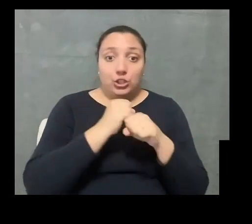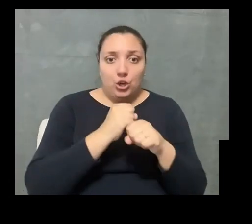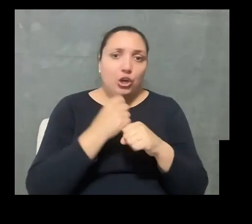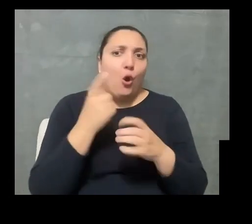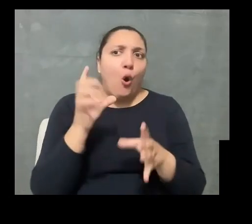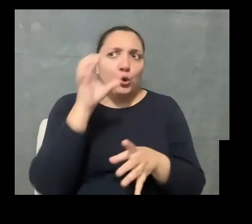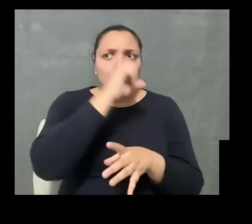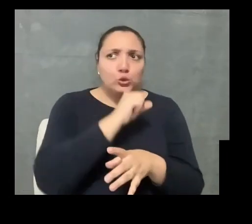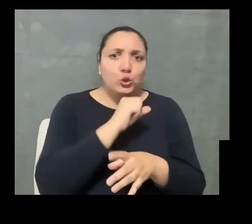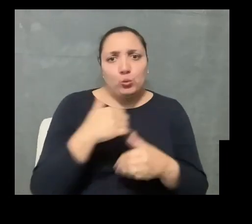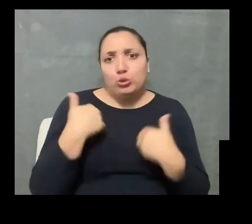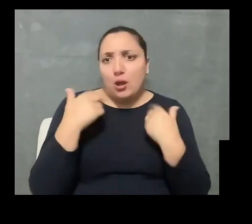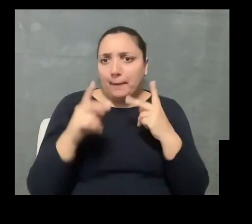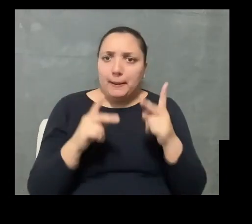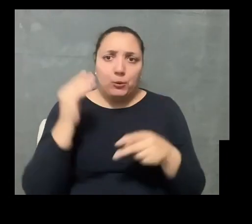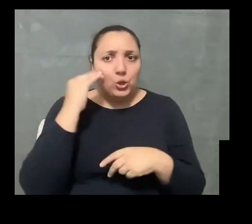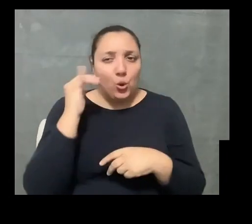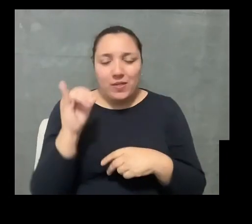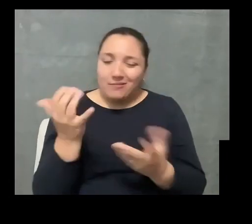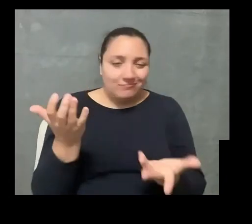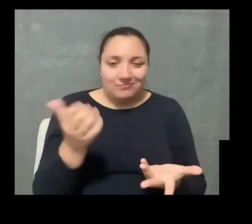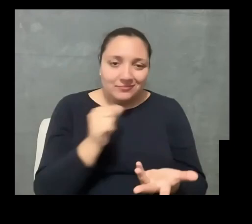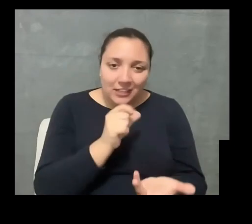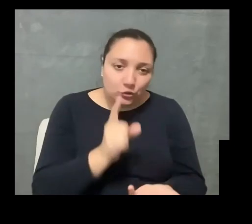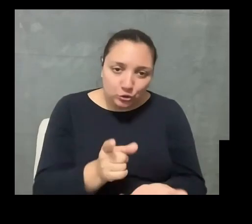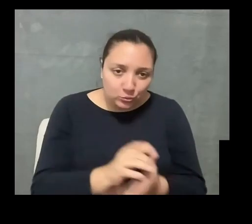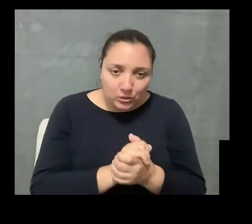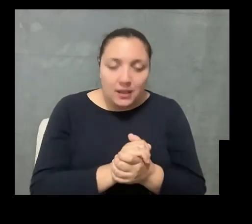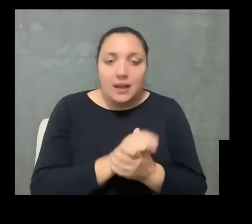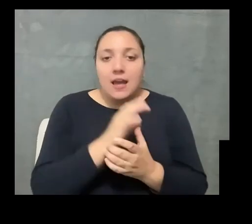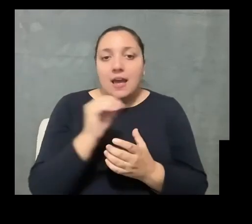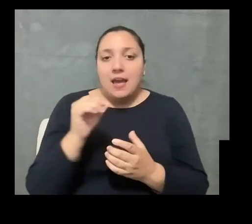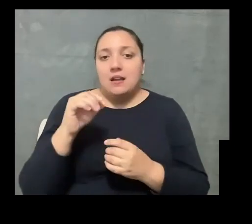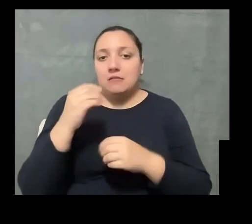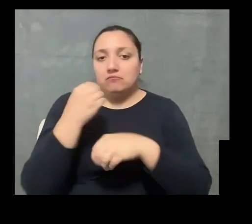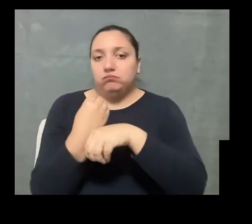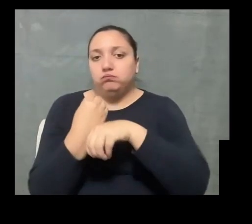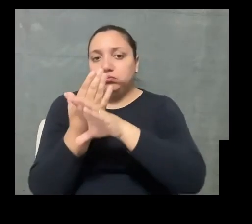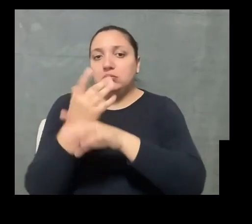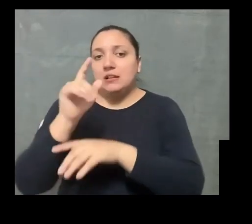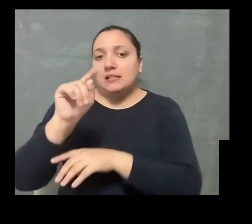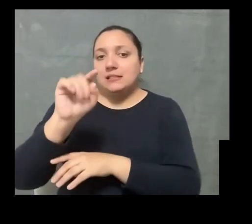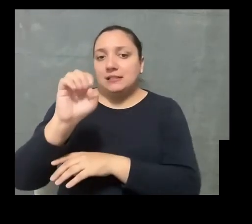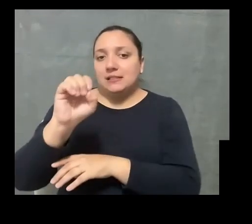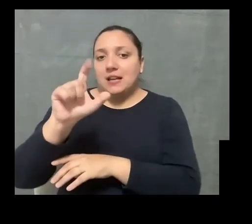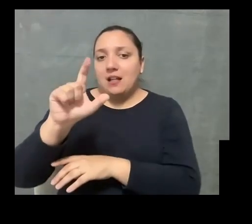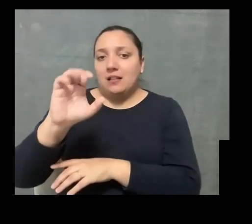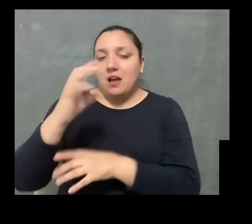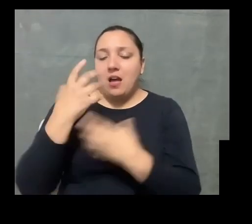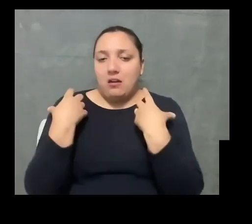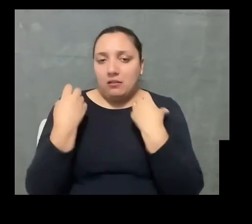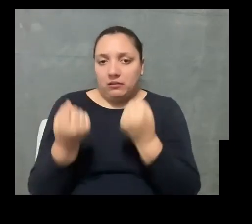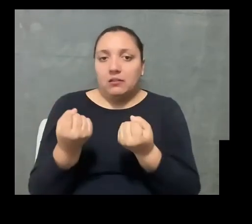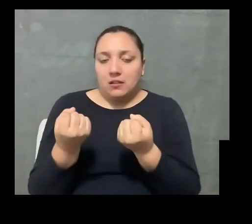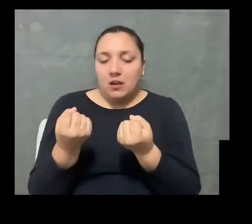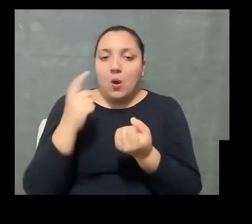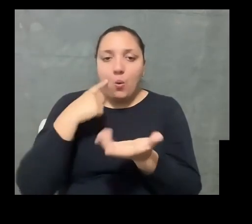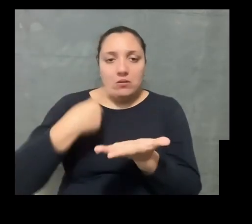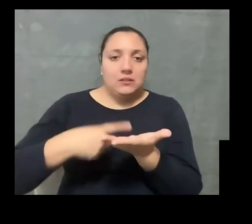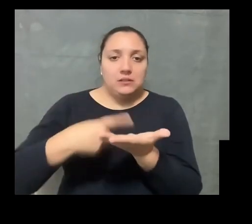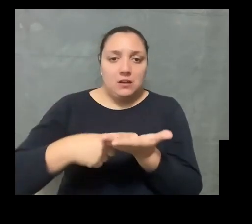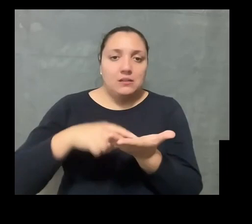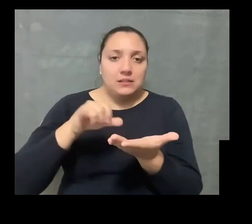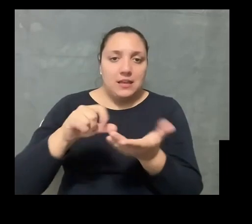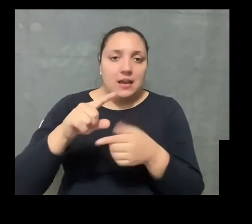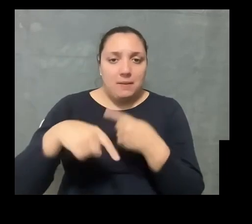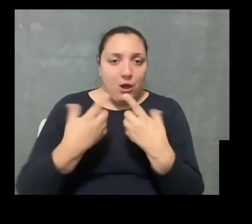these things and that's not actually true. In our telehealth conversation that's coming up, we're gonna be talking, in our health meeting, we're gonna be talking about telehealth. We're going to be talking